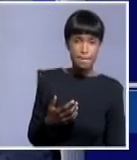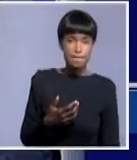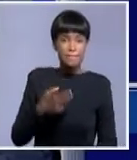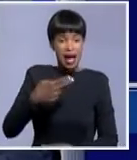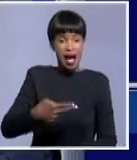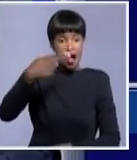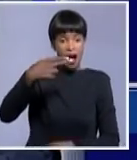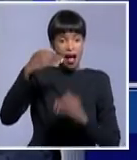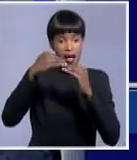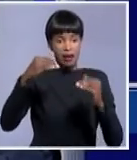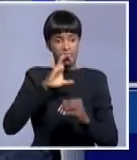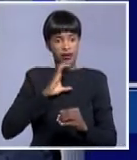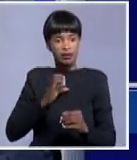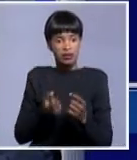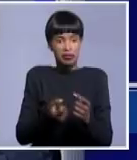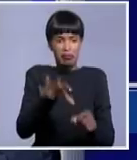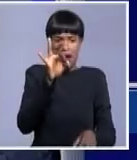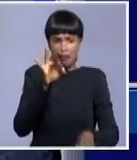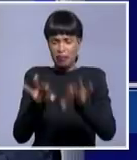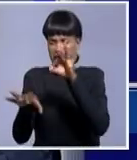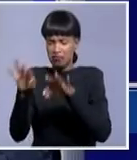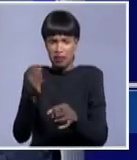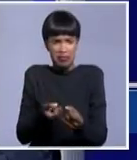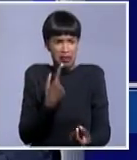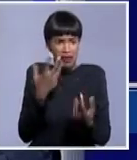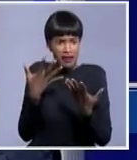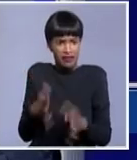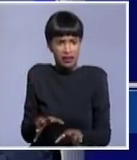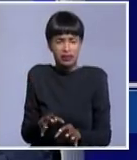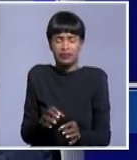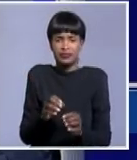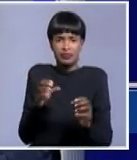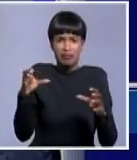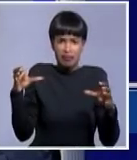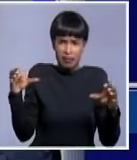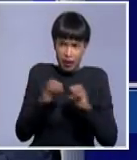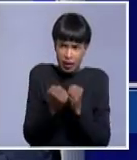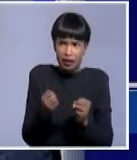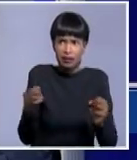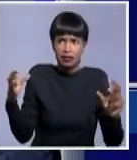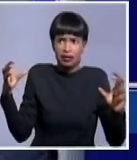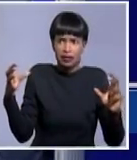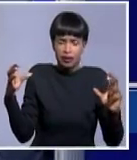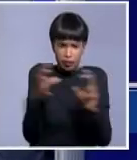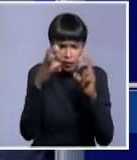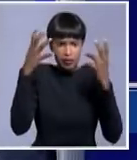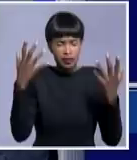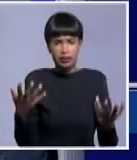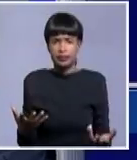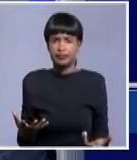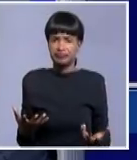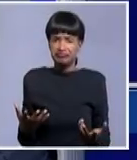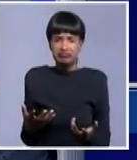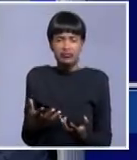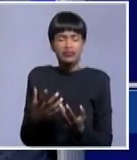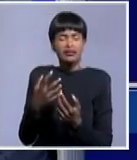high-level committee, which comprised of all the stakeholders, many of them, the civil society organizations. And they have rightly